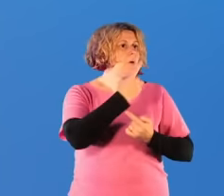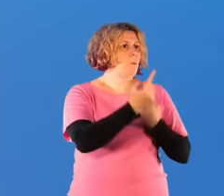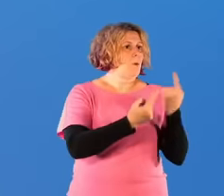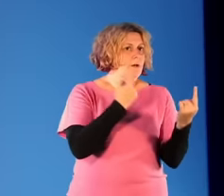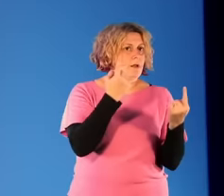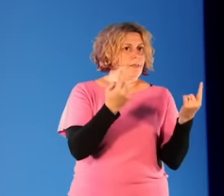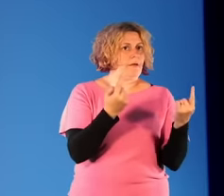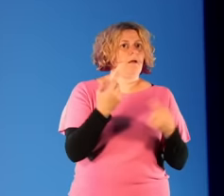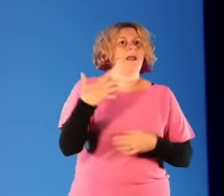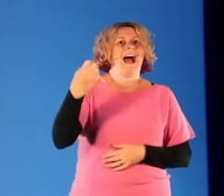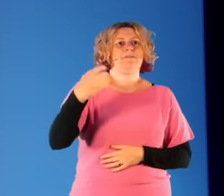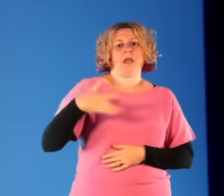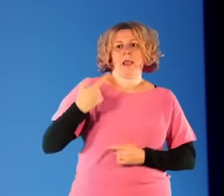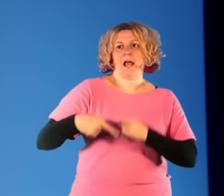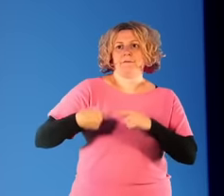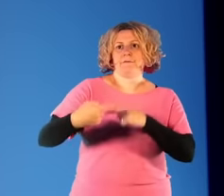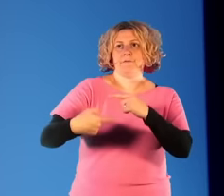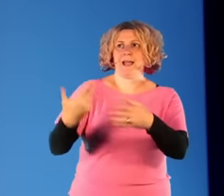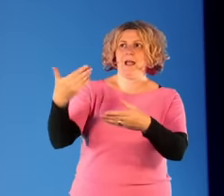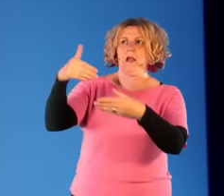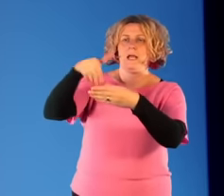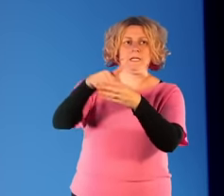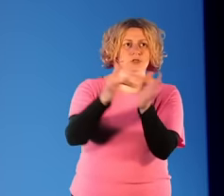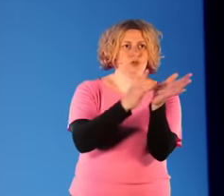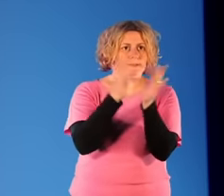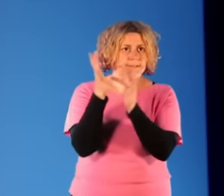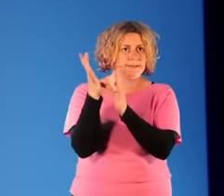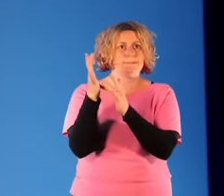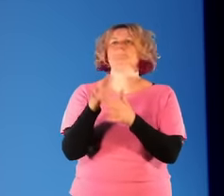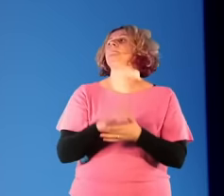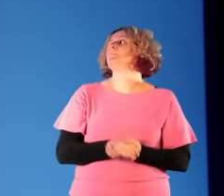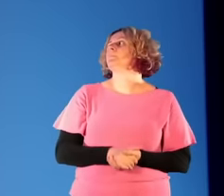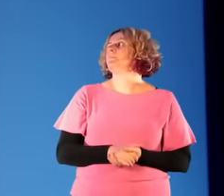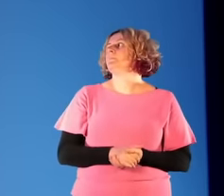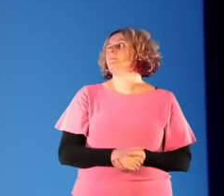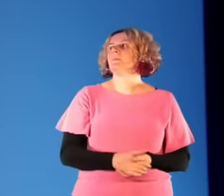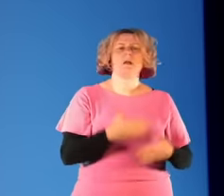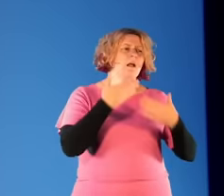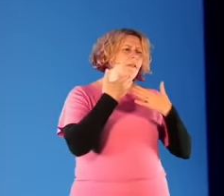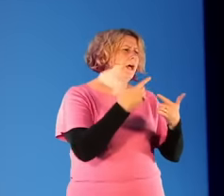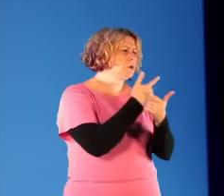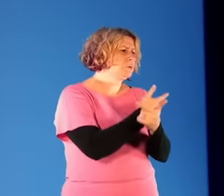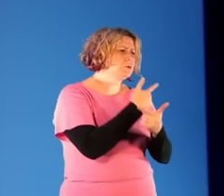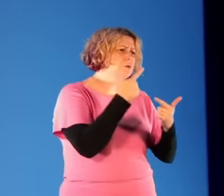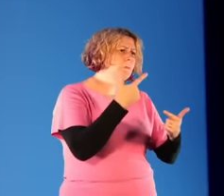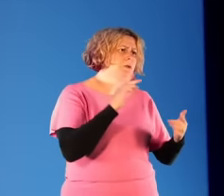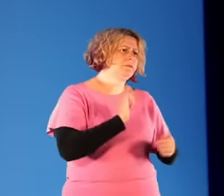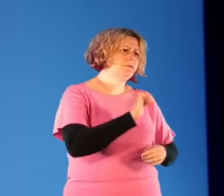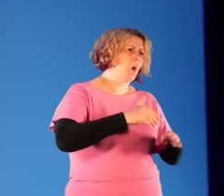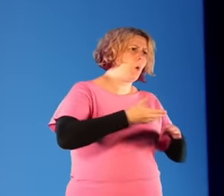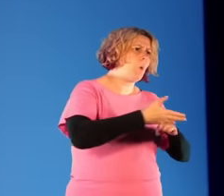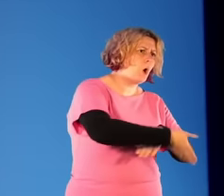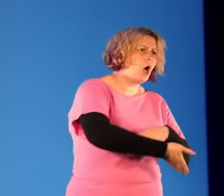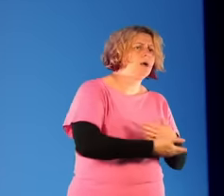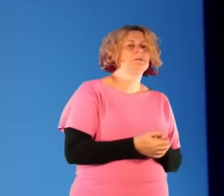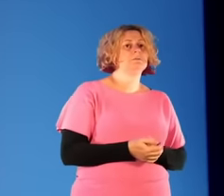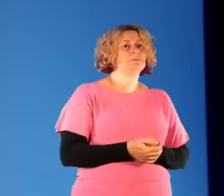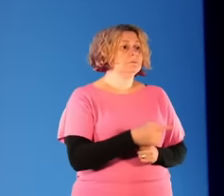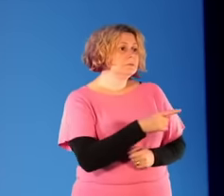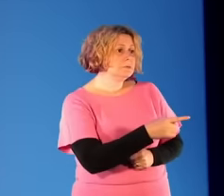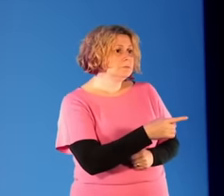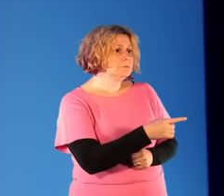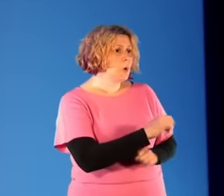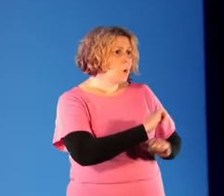Jesus. Well, that sounds great. And as I said before, I'm in awe of you guys, and thank you so much for all your work. Give us a couple of highlights